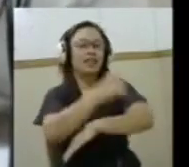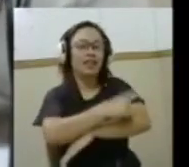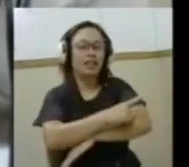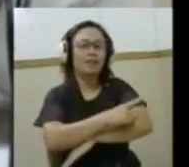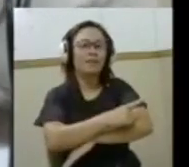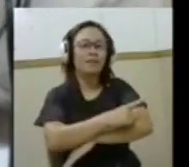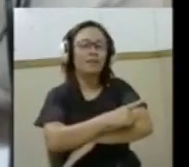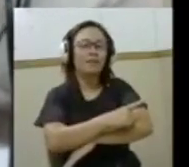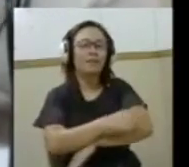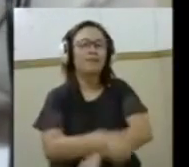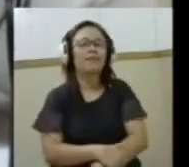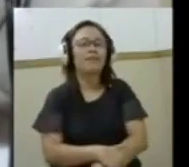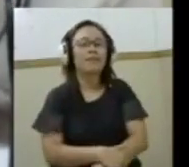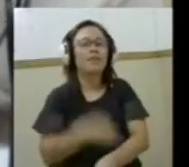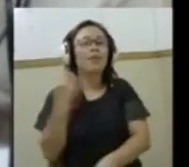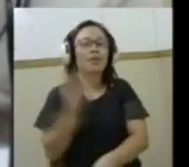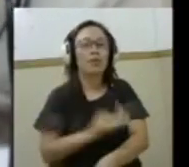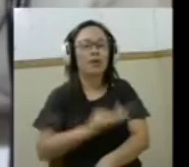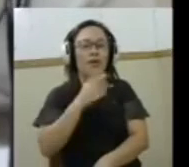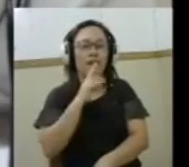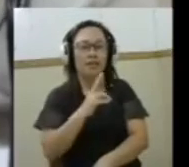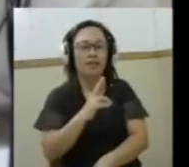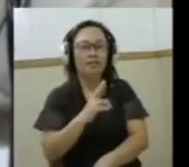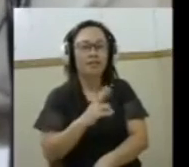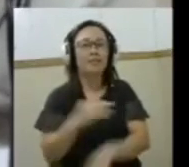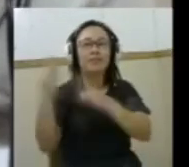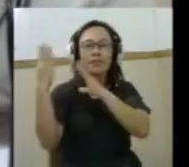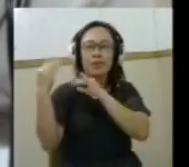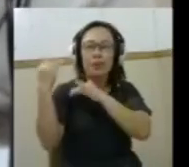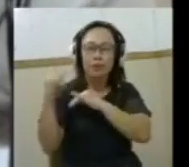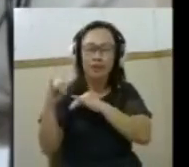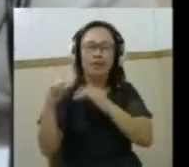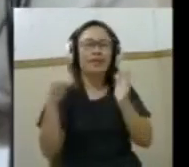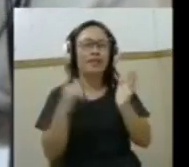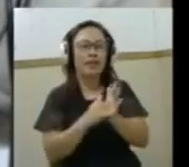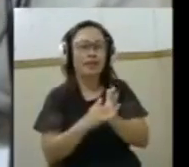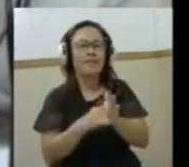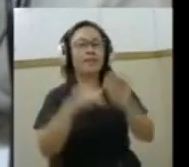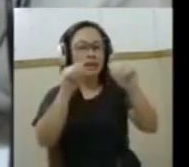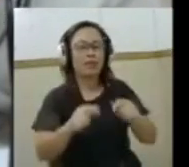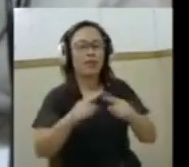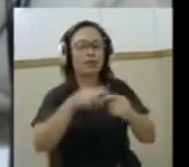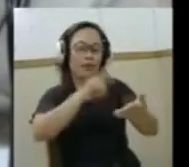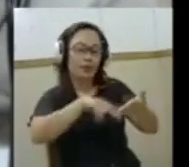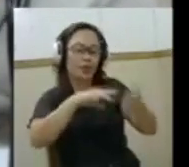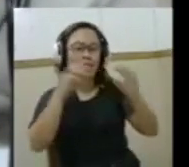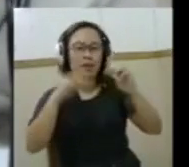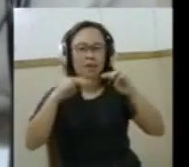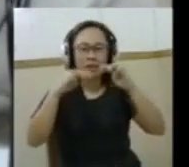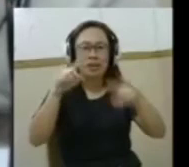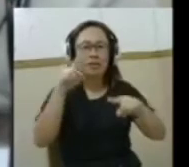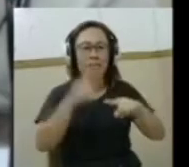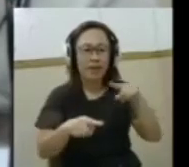So we are actually hoping that we will be able to read your messages, but